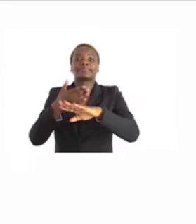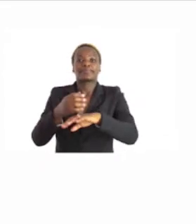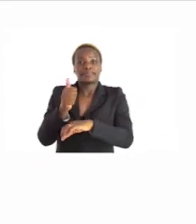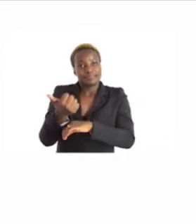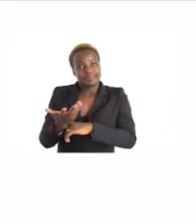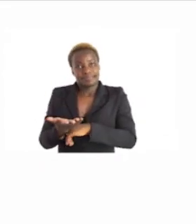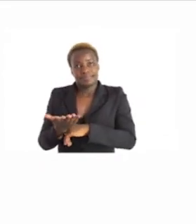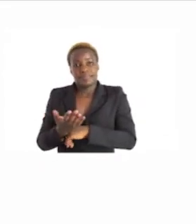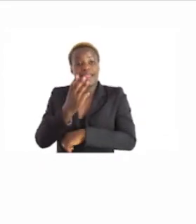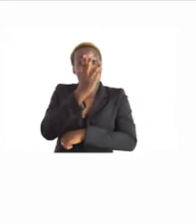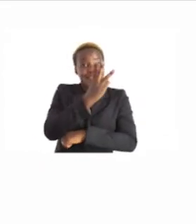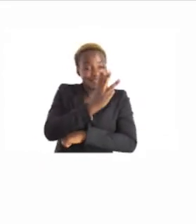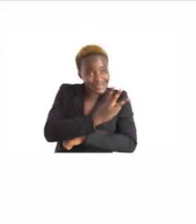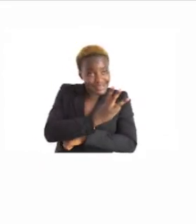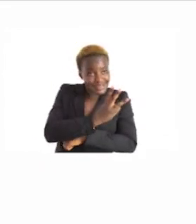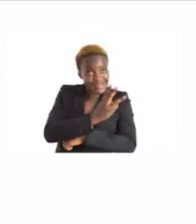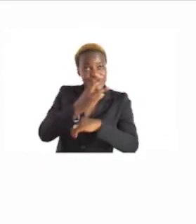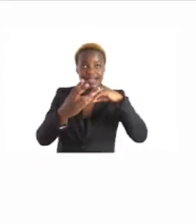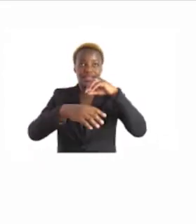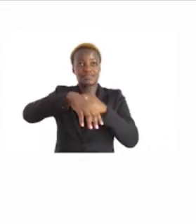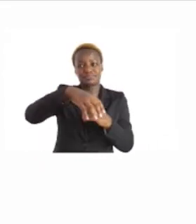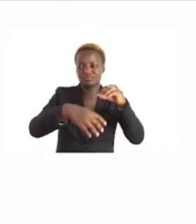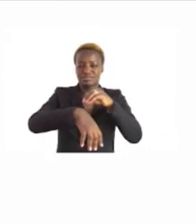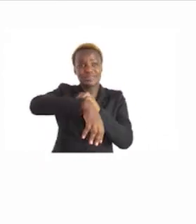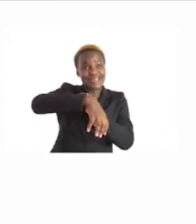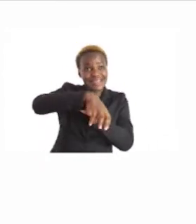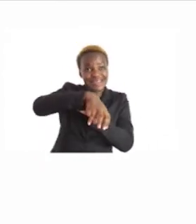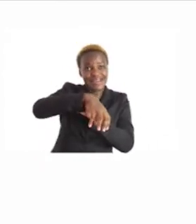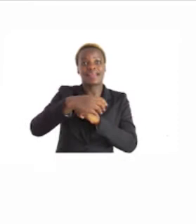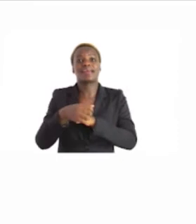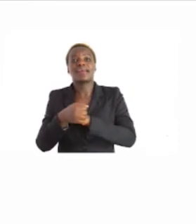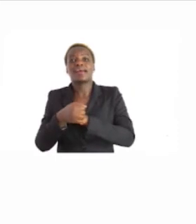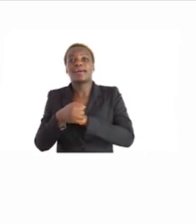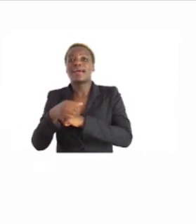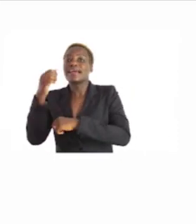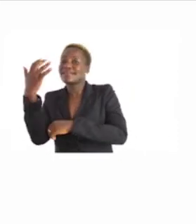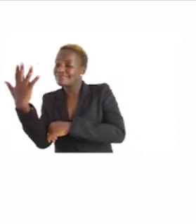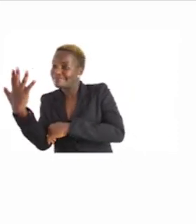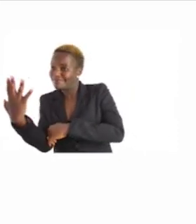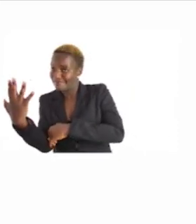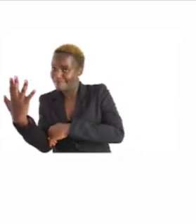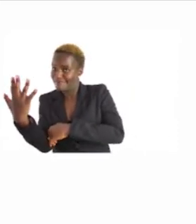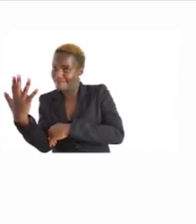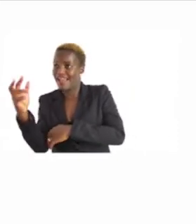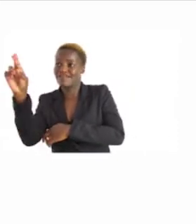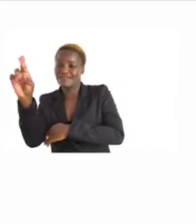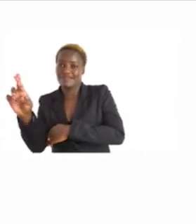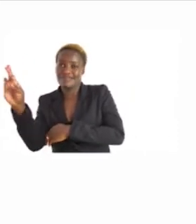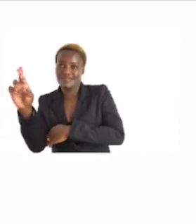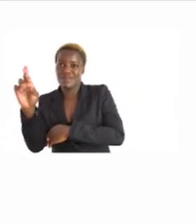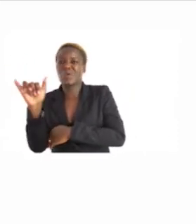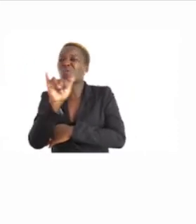We have 3 grapes on the left side and 5 grapes on the right side. Which one do you think